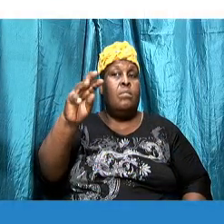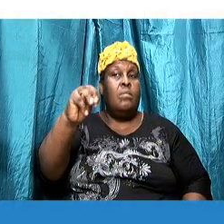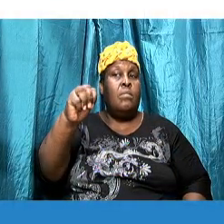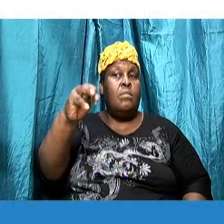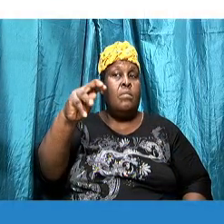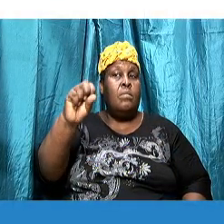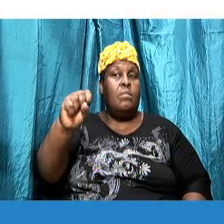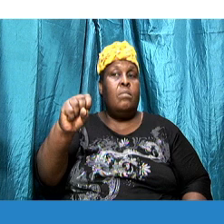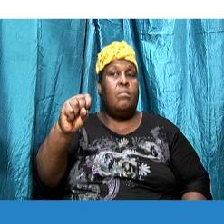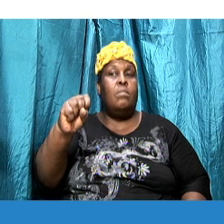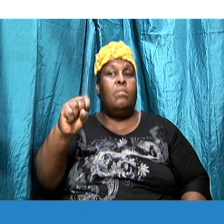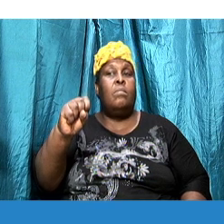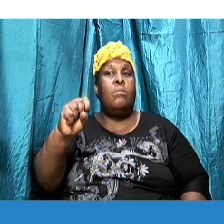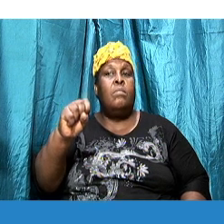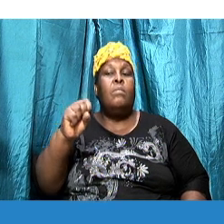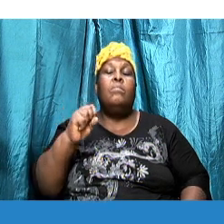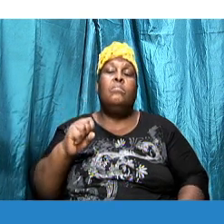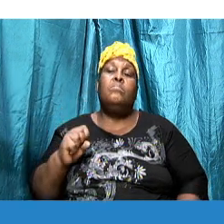exact.